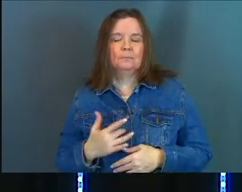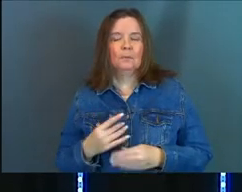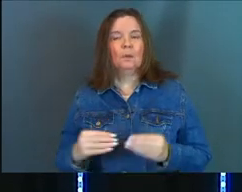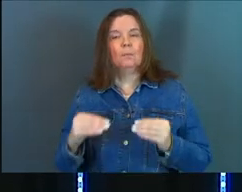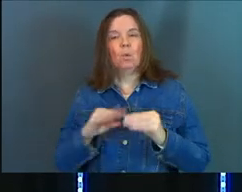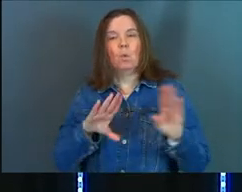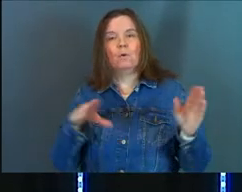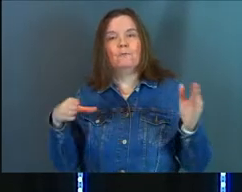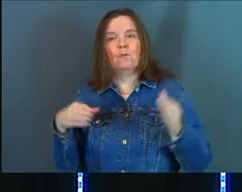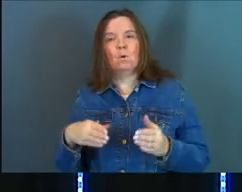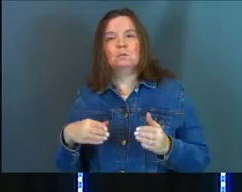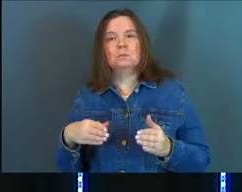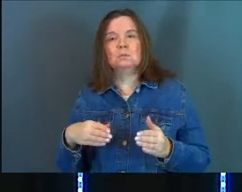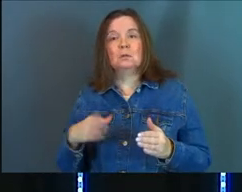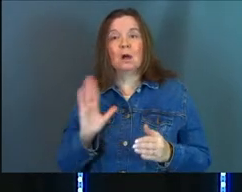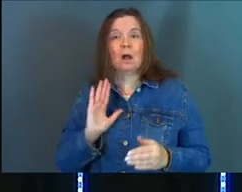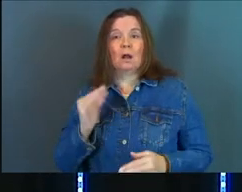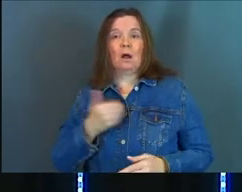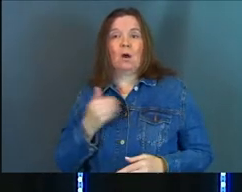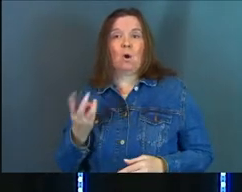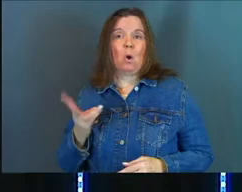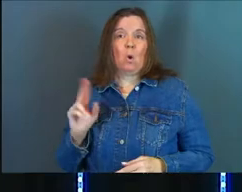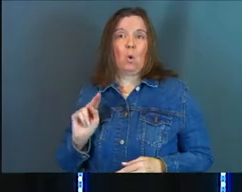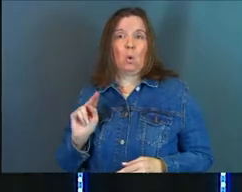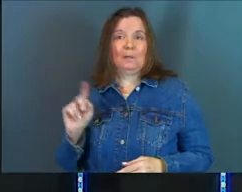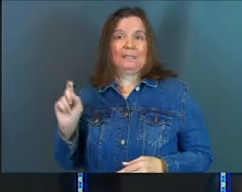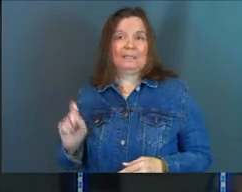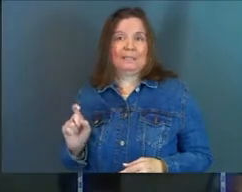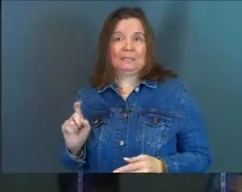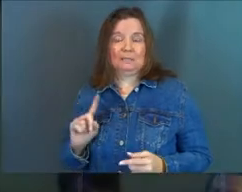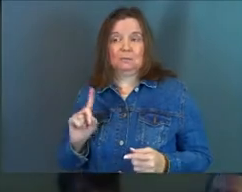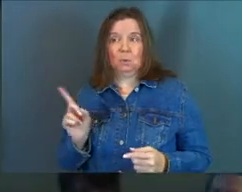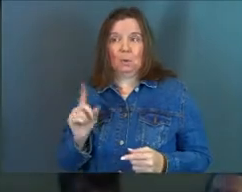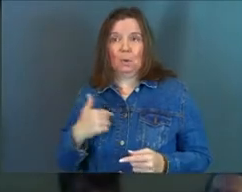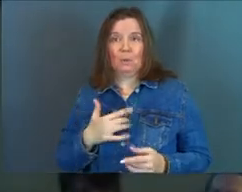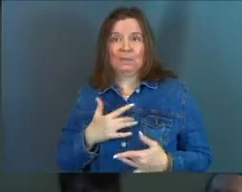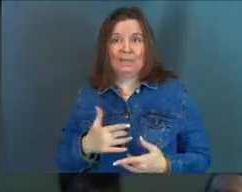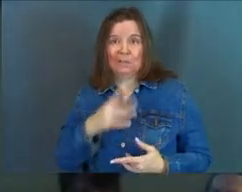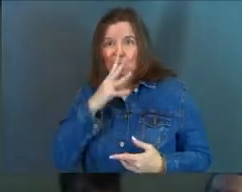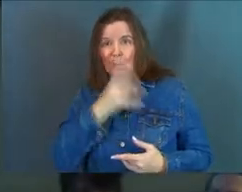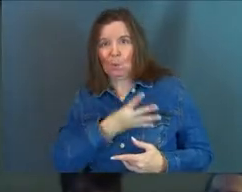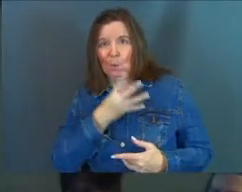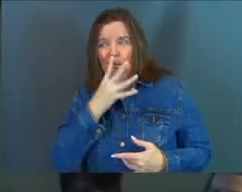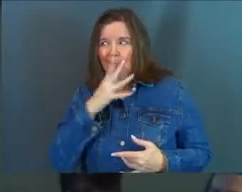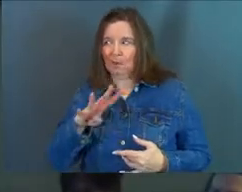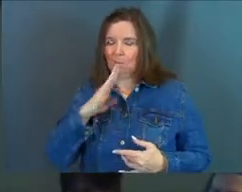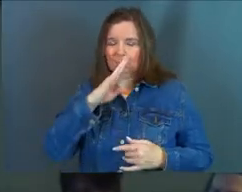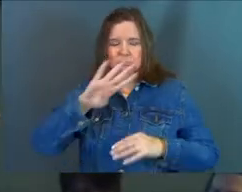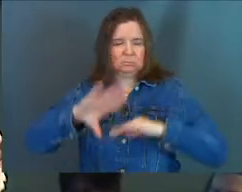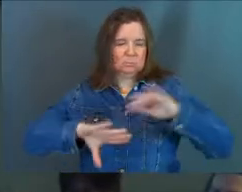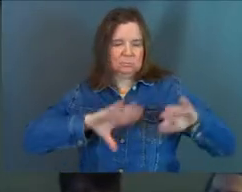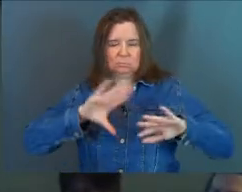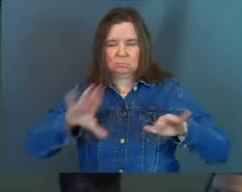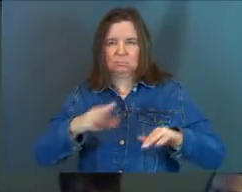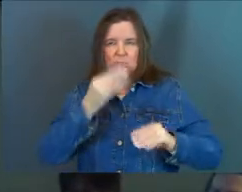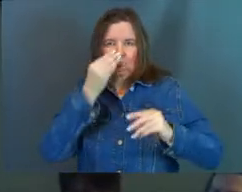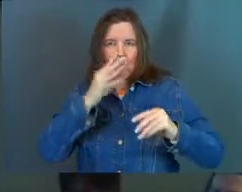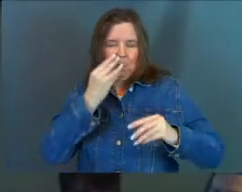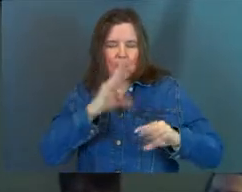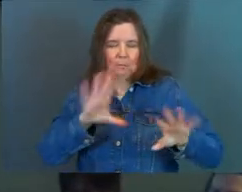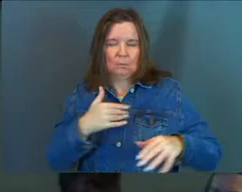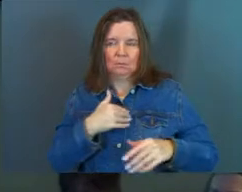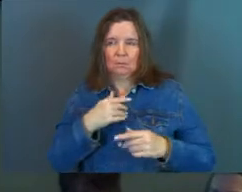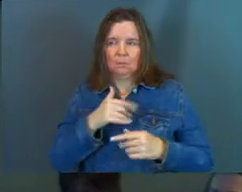we're more focused on our own needs to the point that we tend to ignore other people. We struggle to enter into what they're